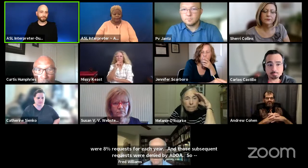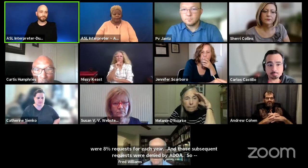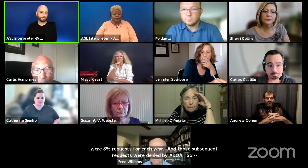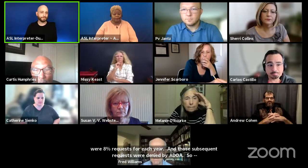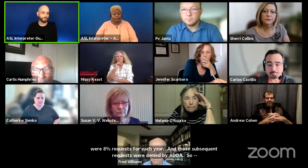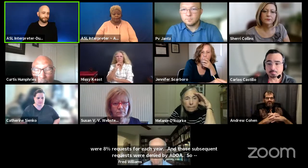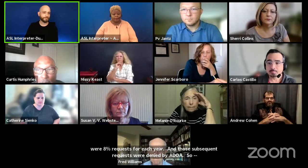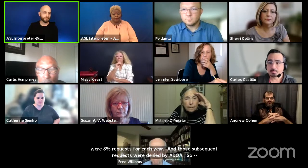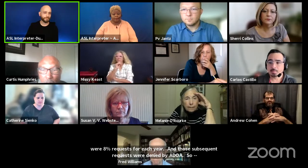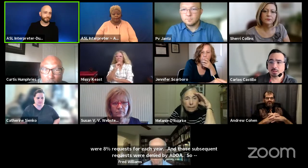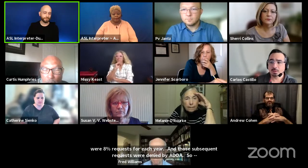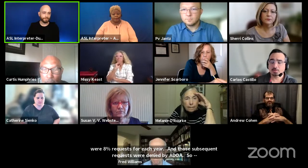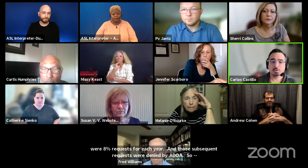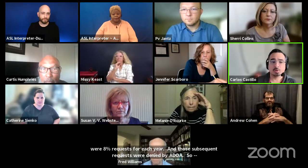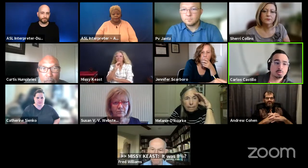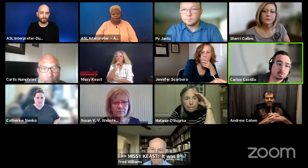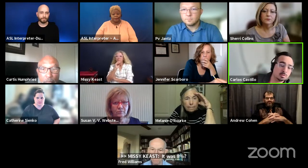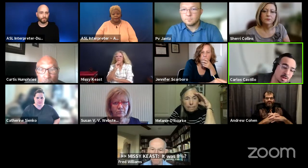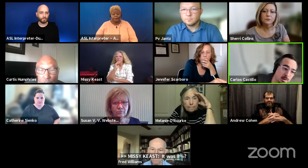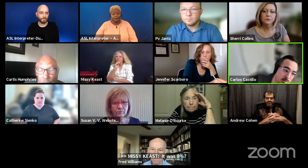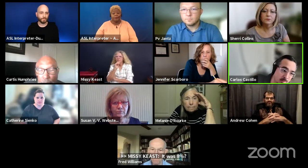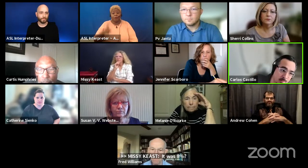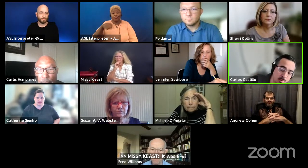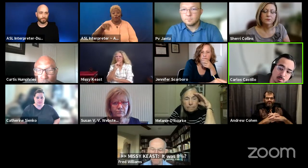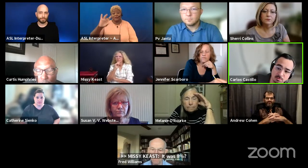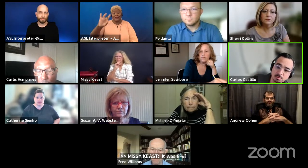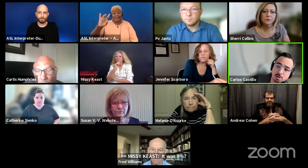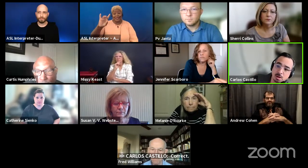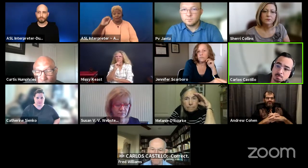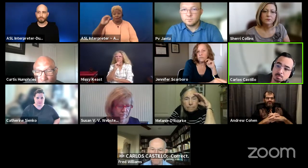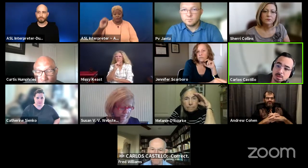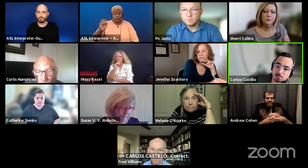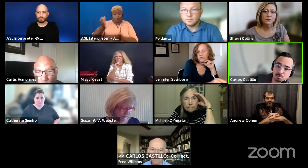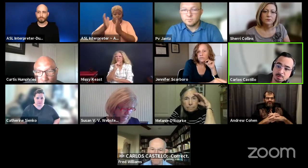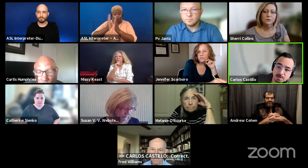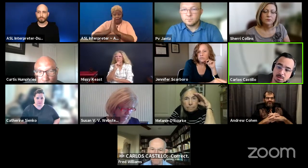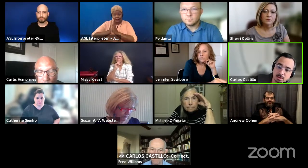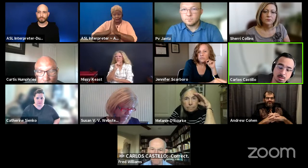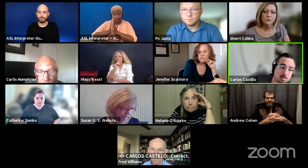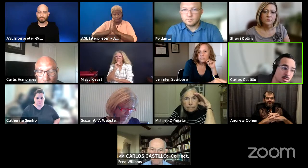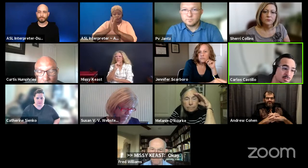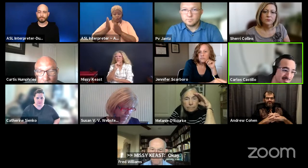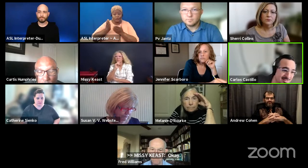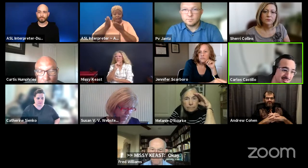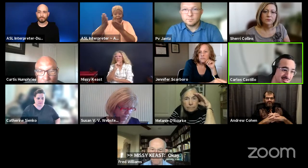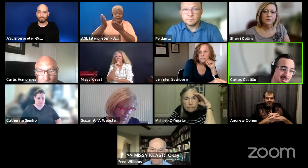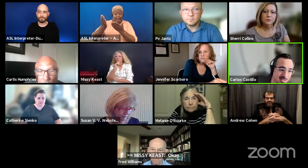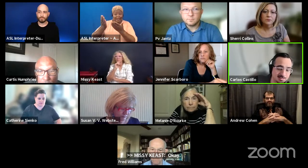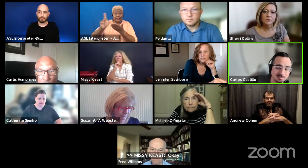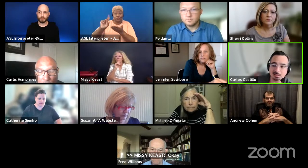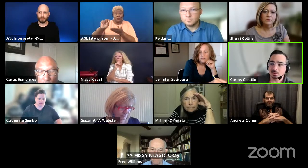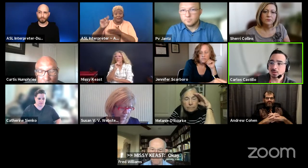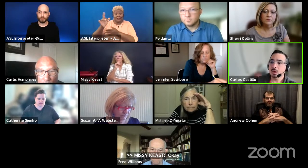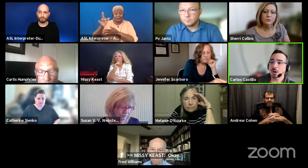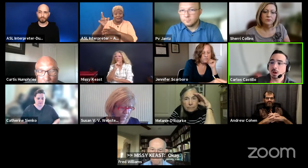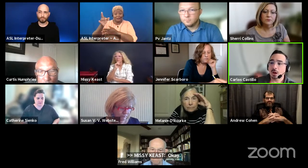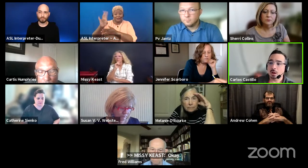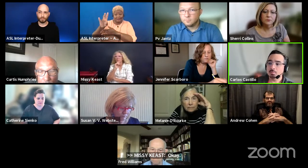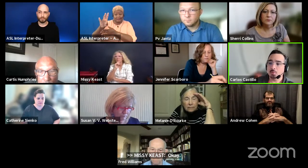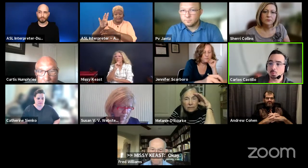Okay. So those 8% requests that were submitted in 17 and 18